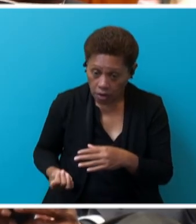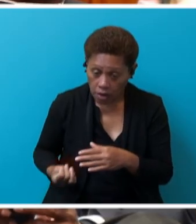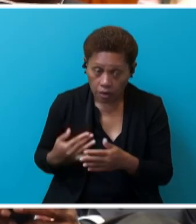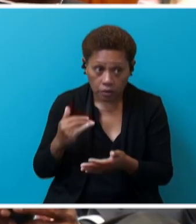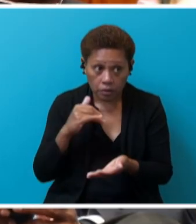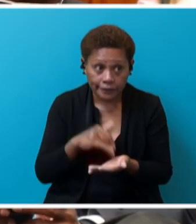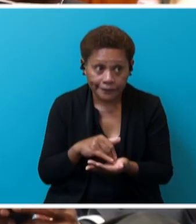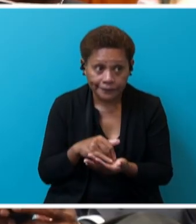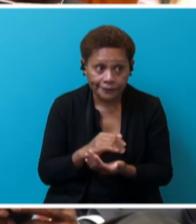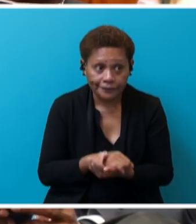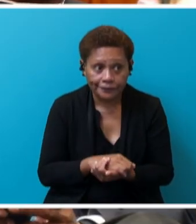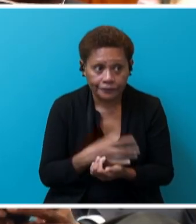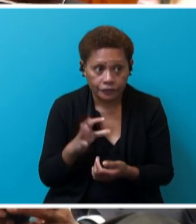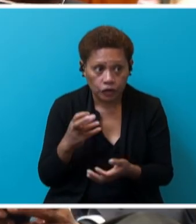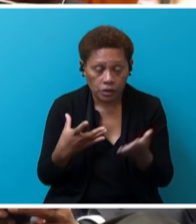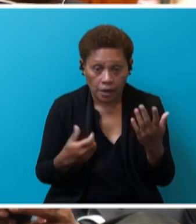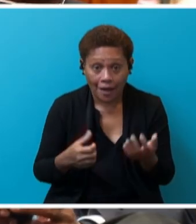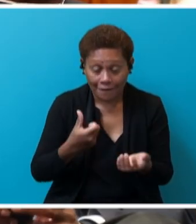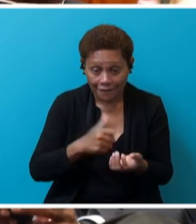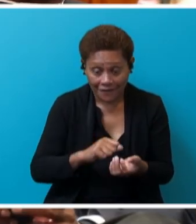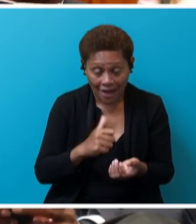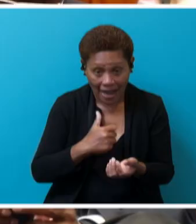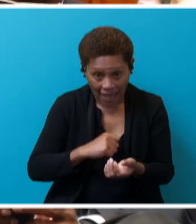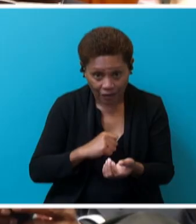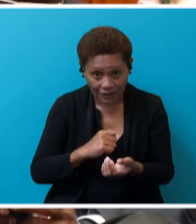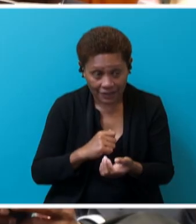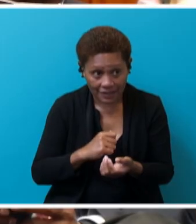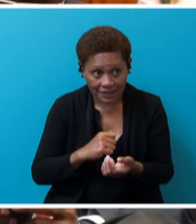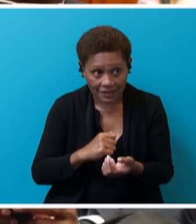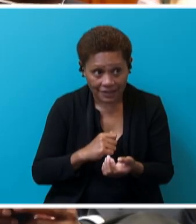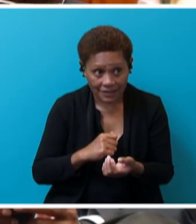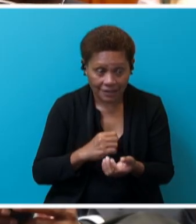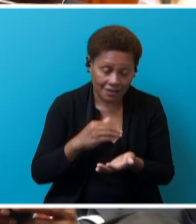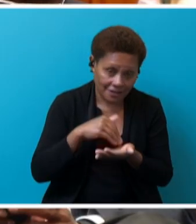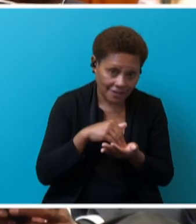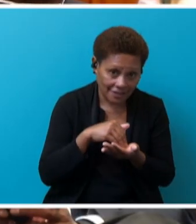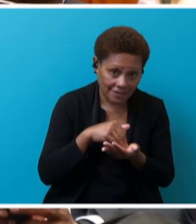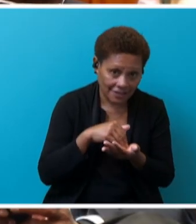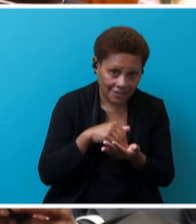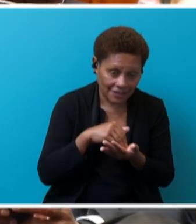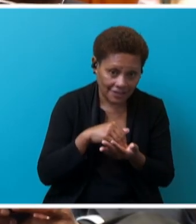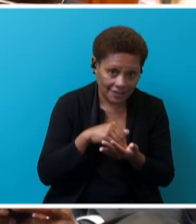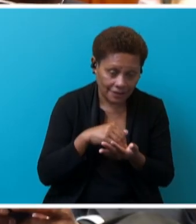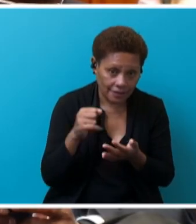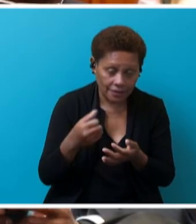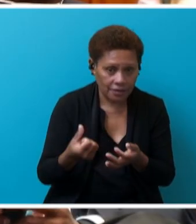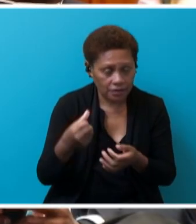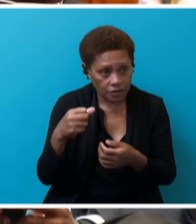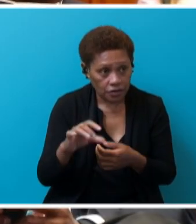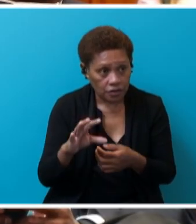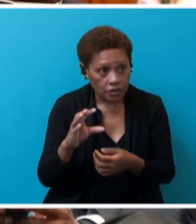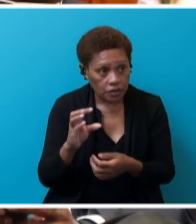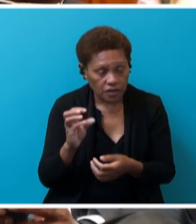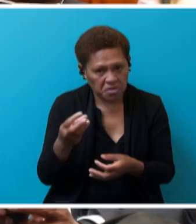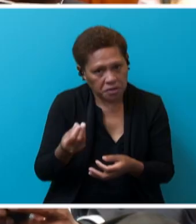the outstanding allowances, including wet and dirt allowances, which have been issues of contention for quite some